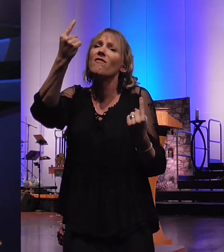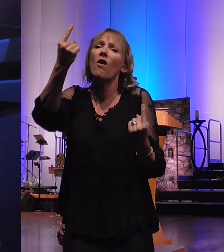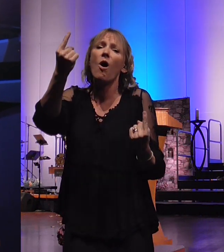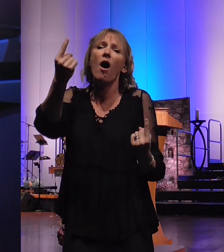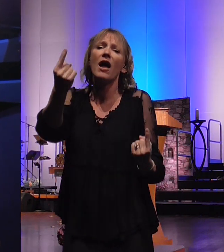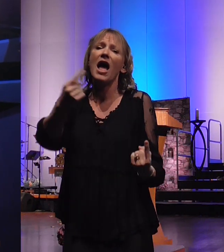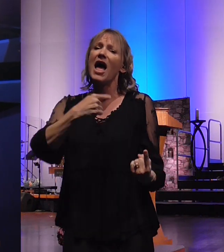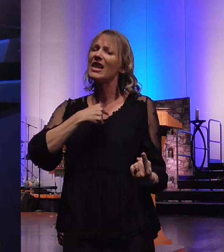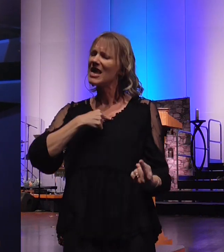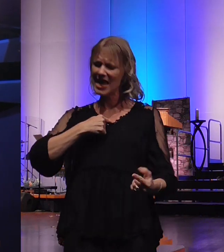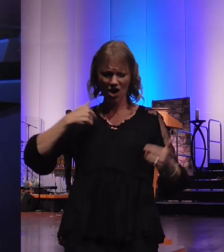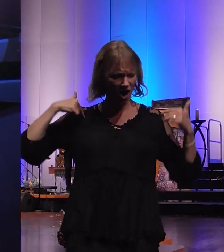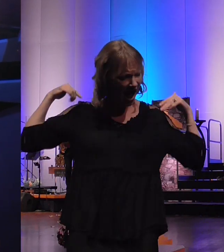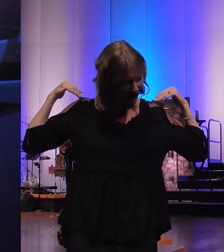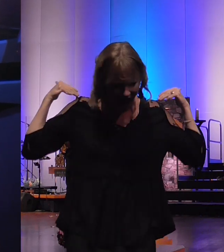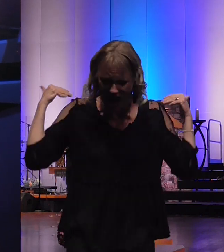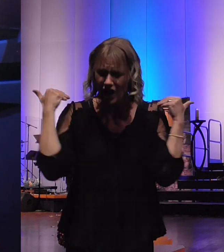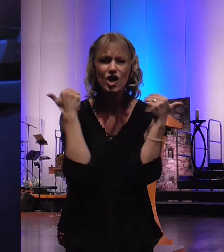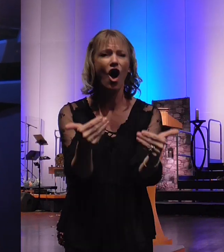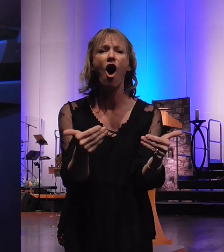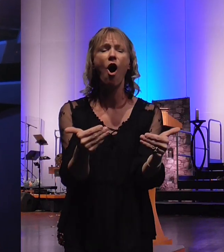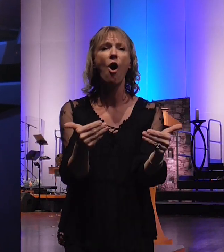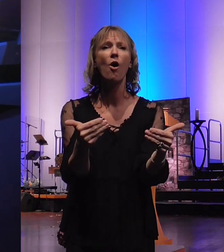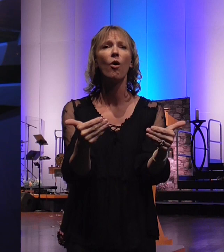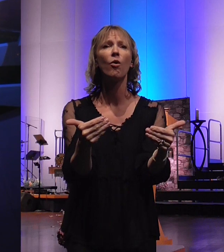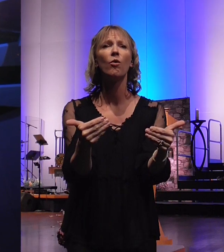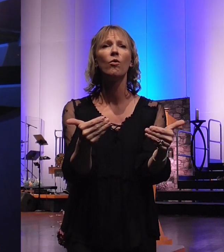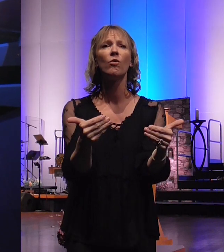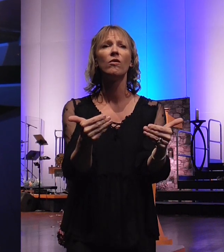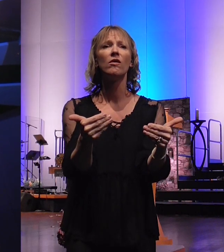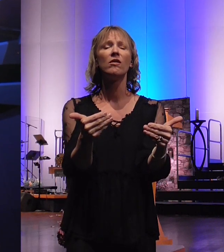been before. Here I go,